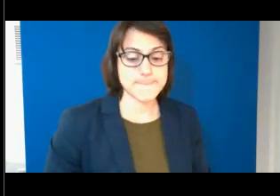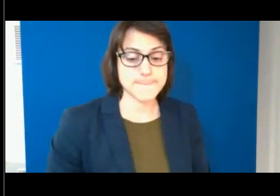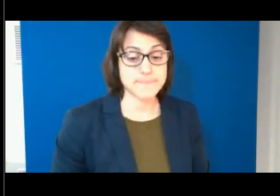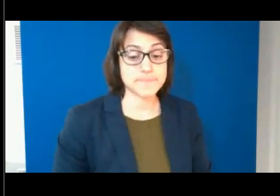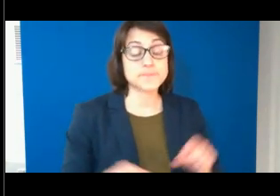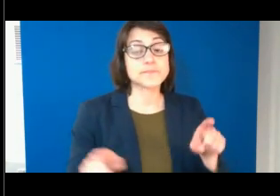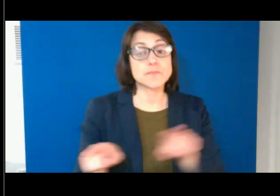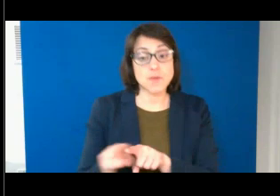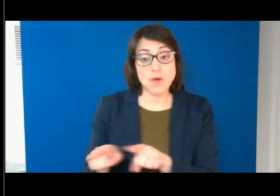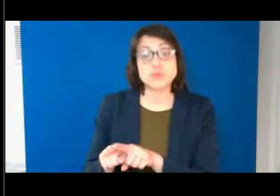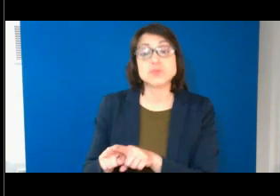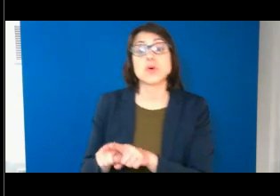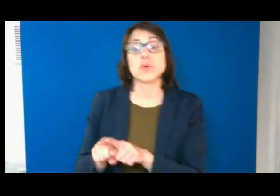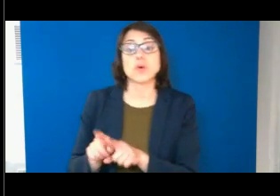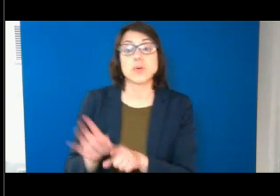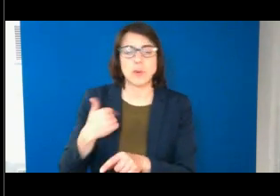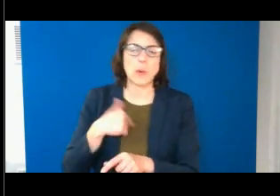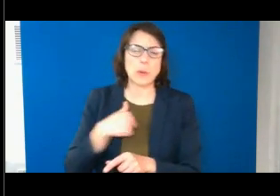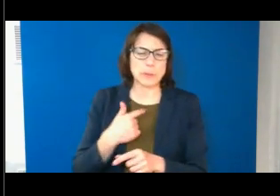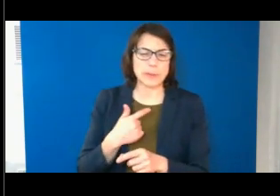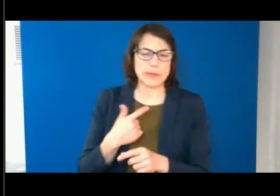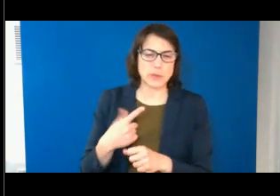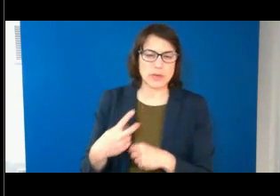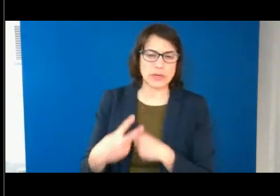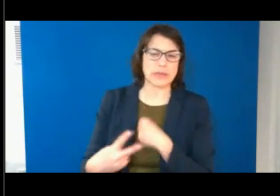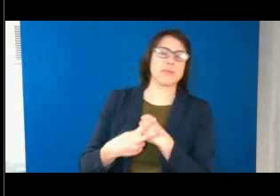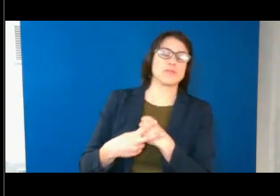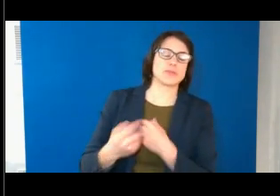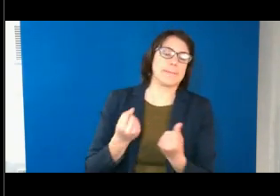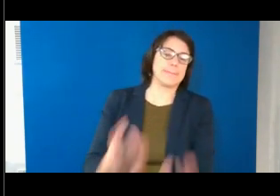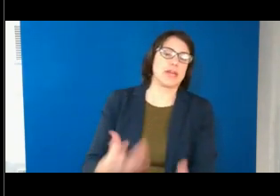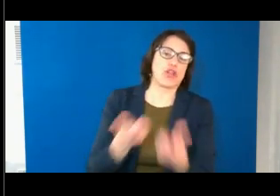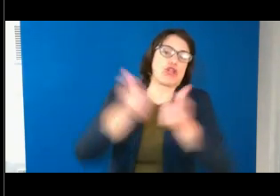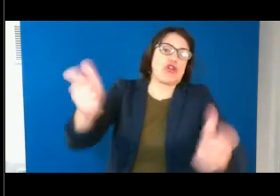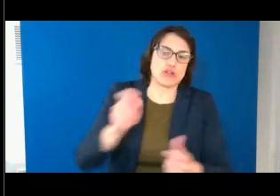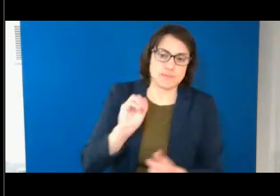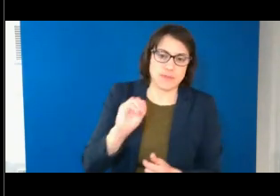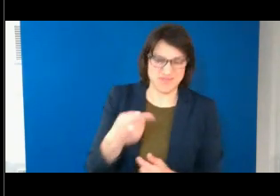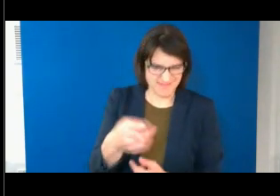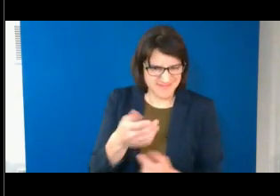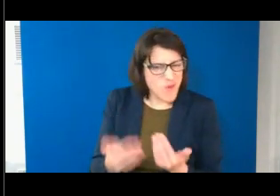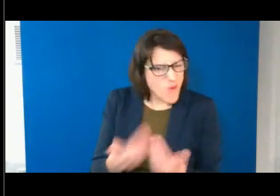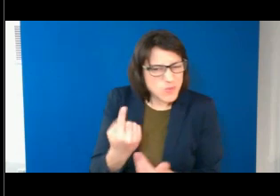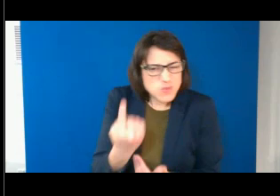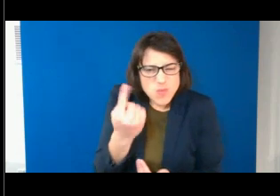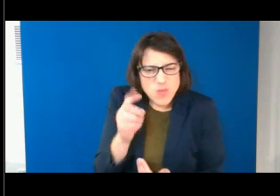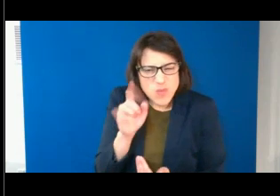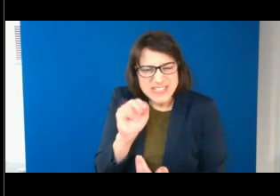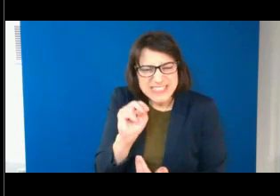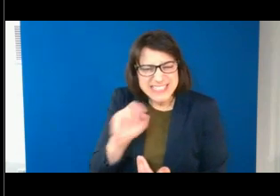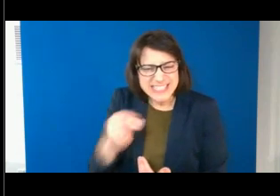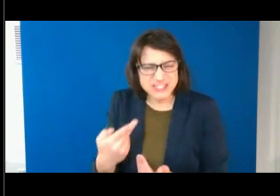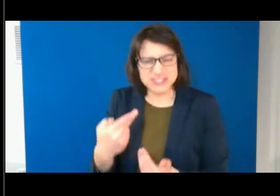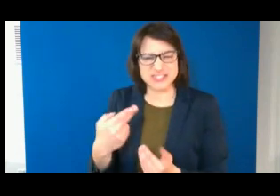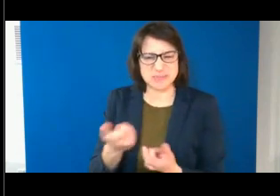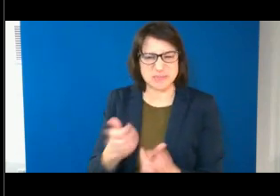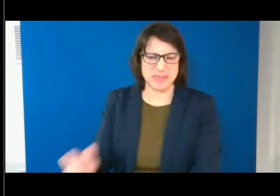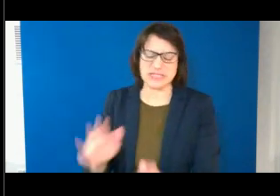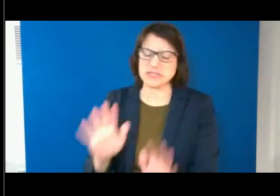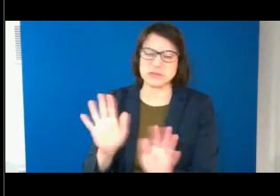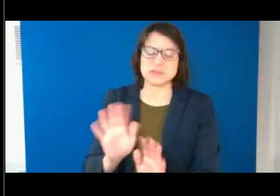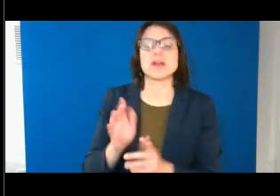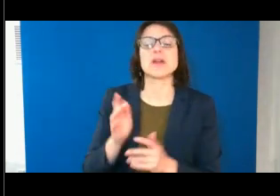large microplastics. So this isn't really even a microplastic here. This is like almost an inch big. So we were getting a lot larger microplastics than we were getting. So